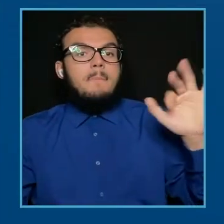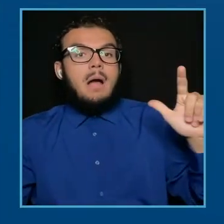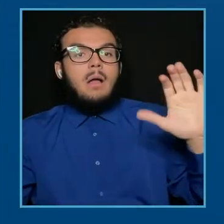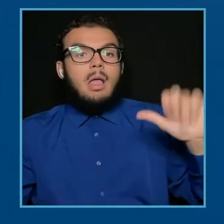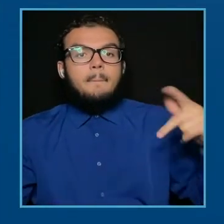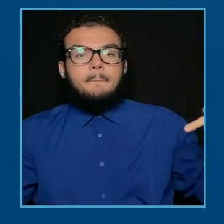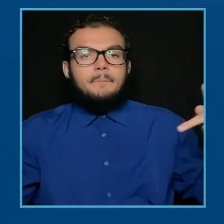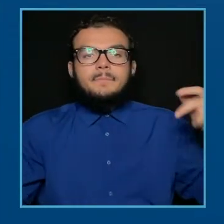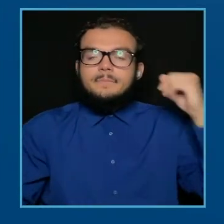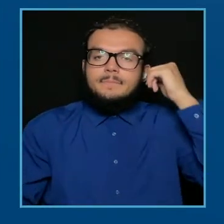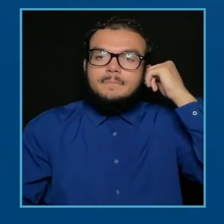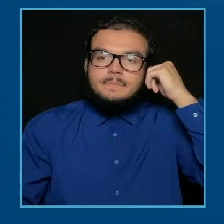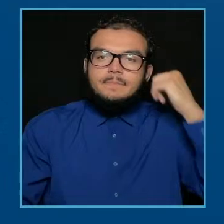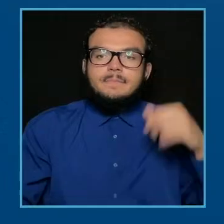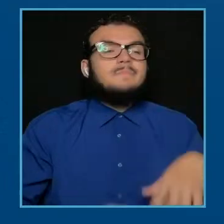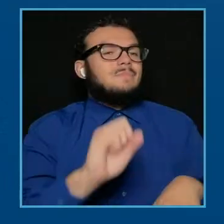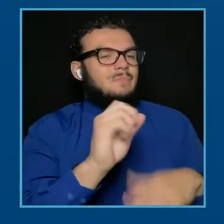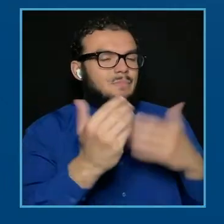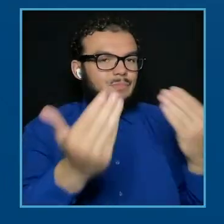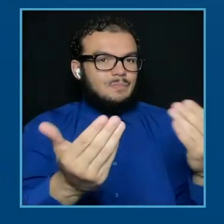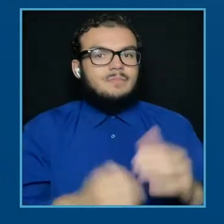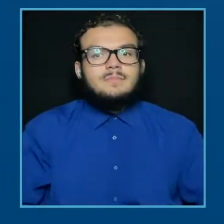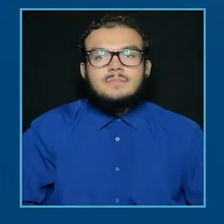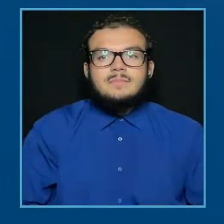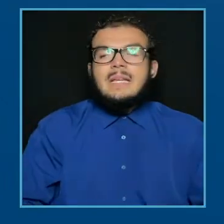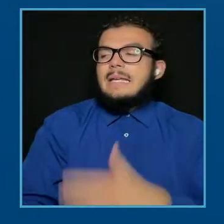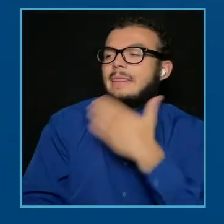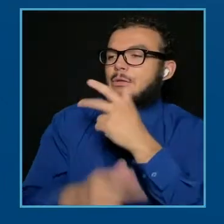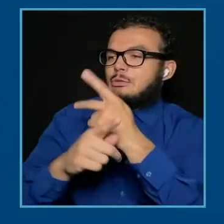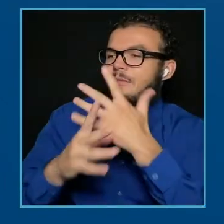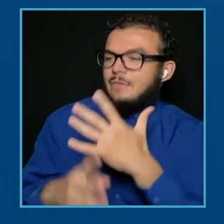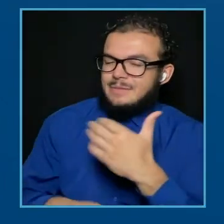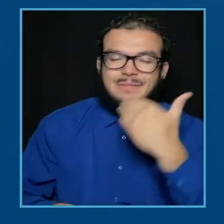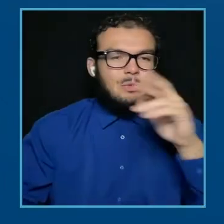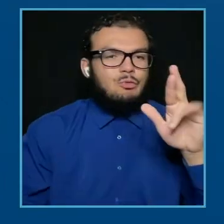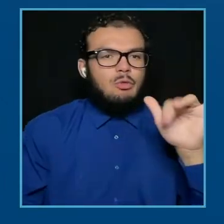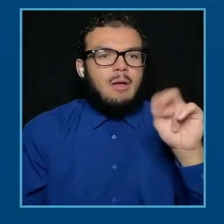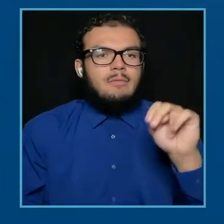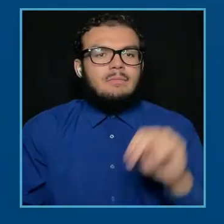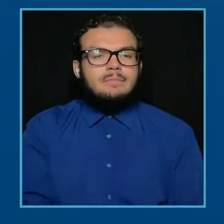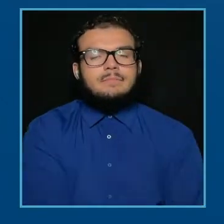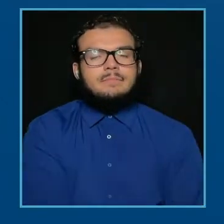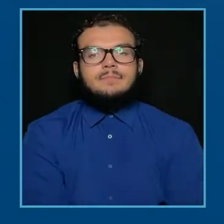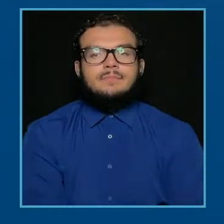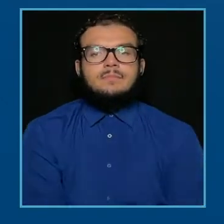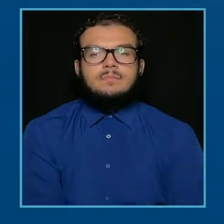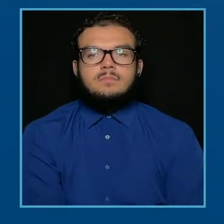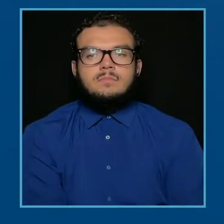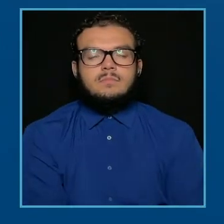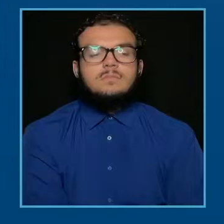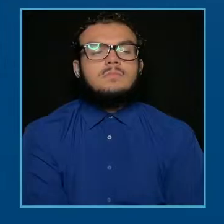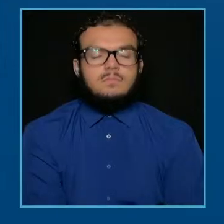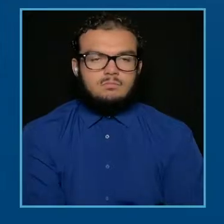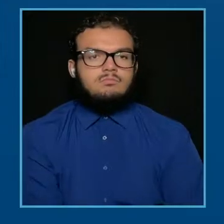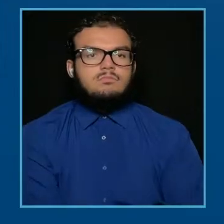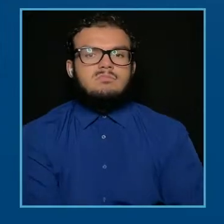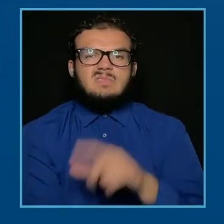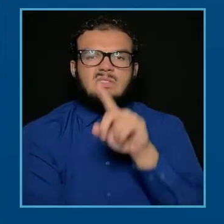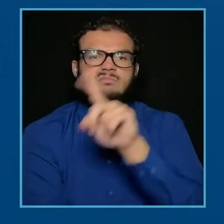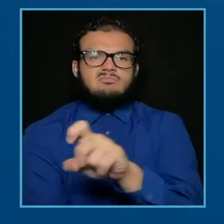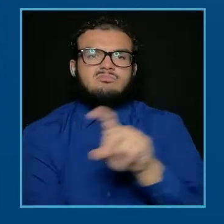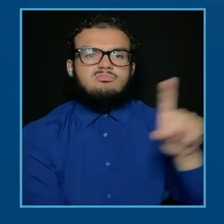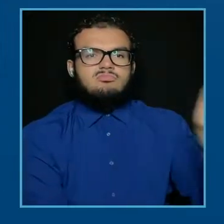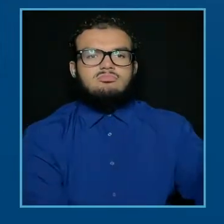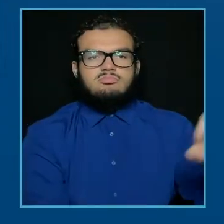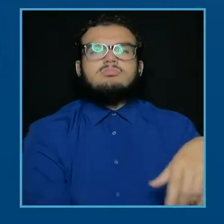Okay. Thank you, Go ahead. Supervisor. Thanks, Ryan. One question for both Brad Townley